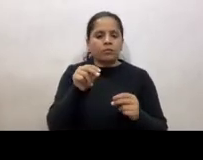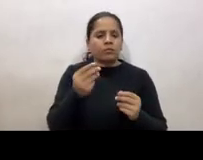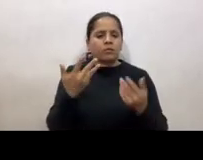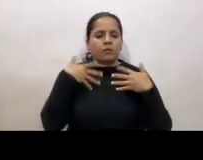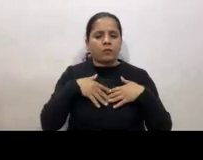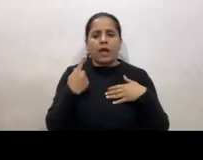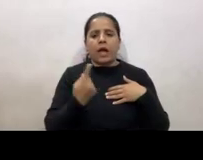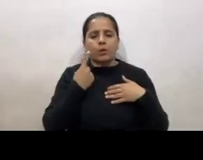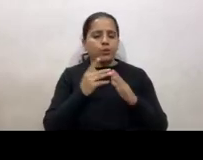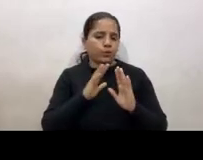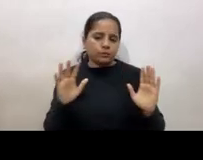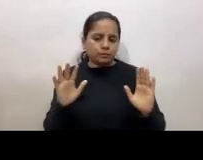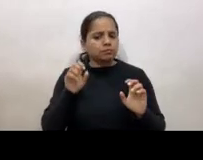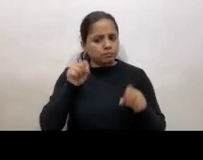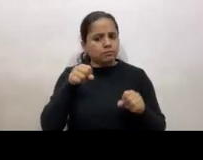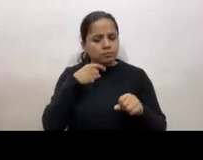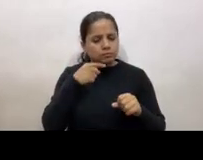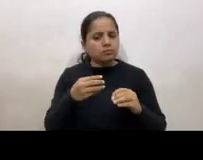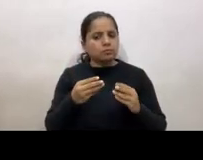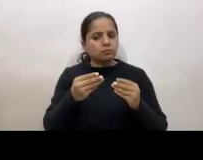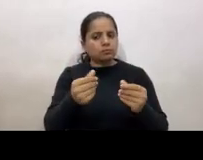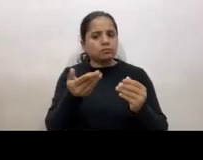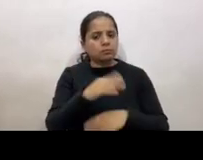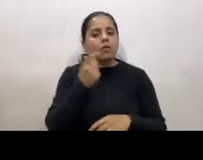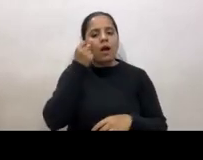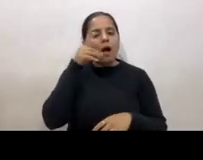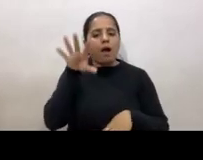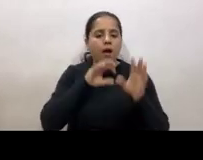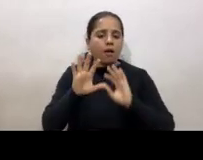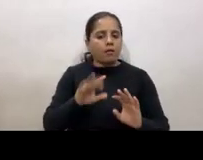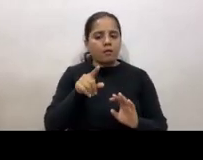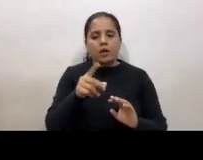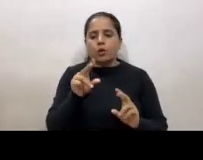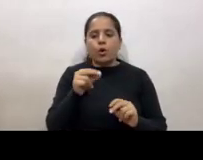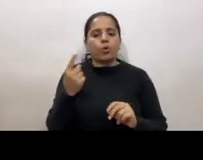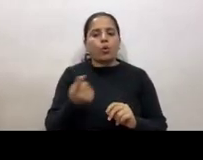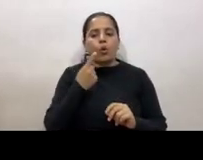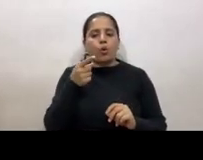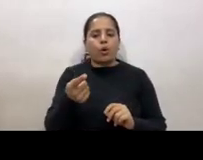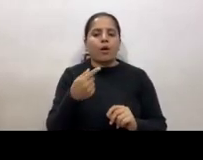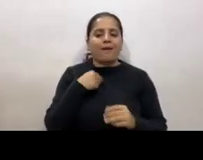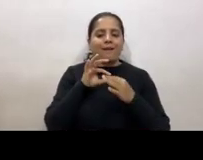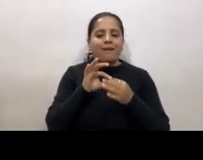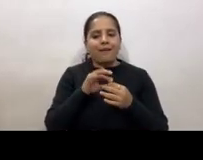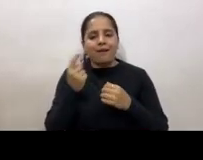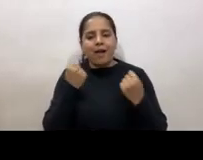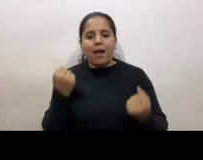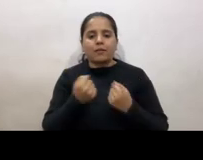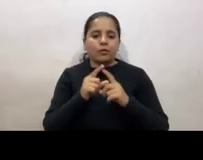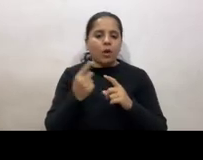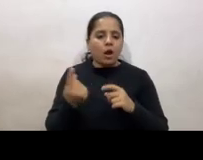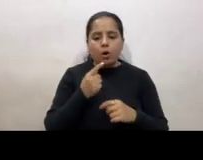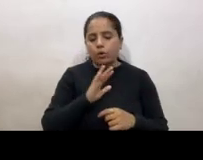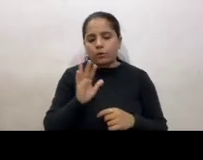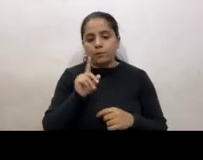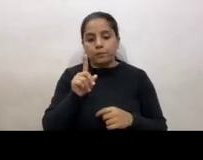alone. Yes, fluency develops through understanding and not just engaging with activities alone.